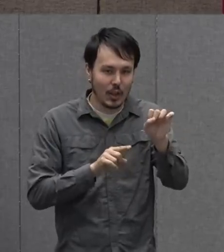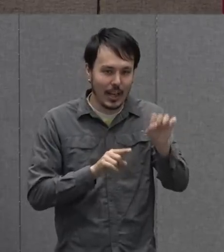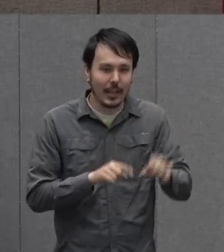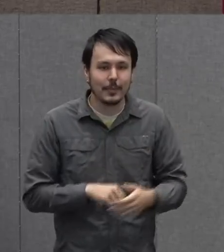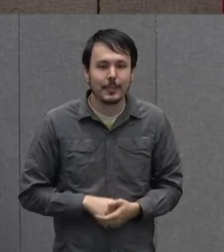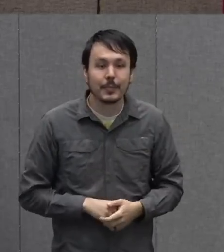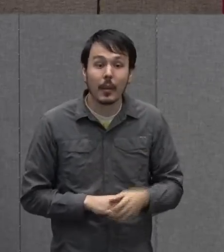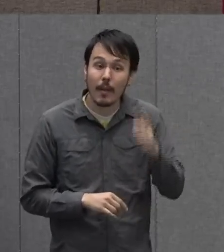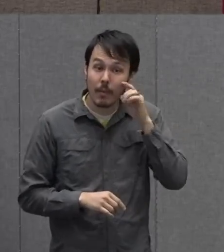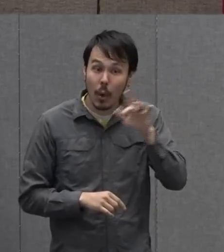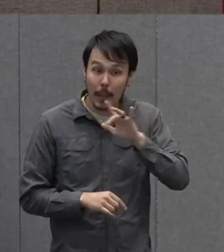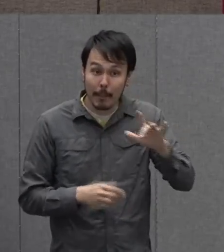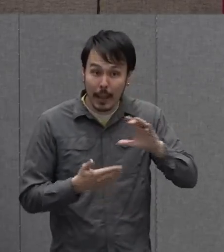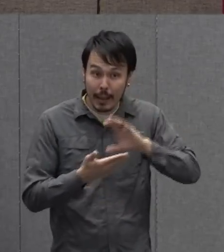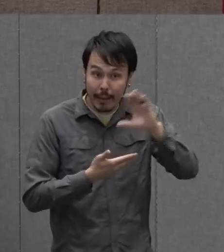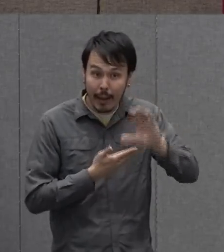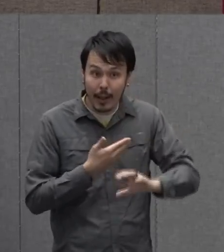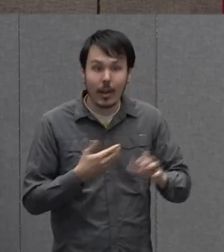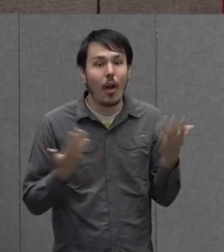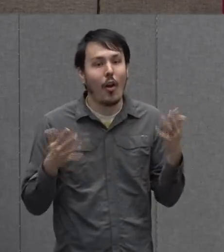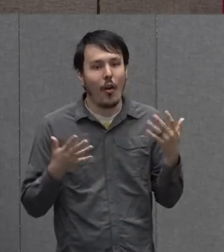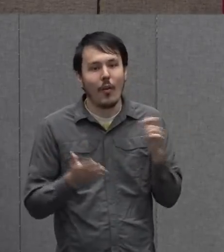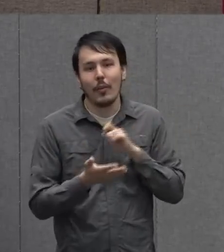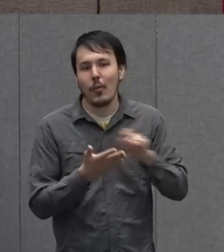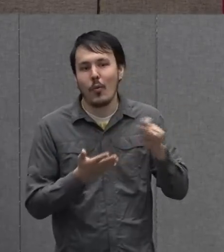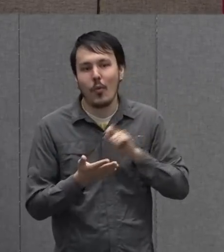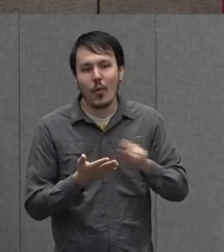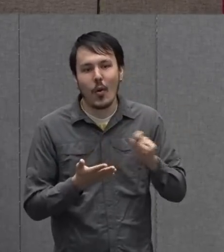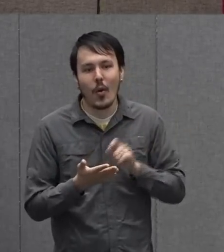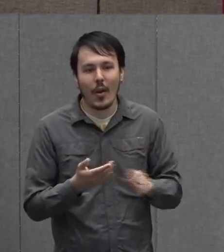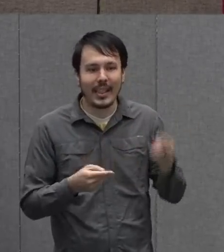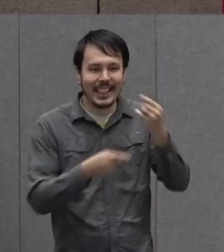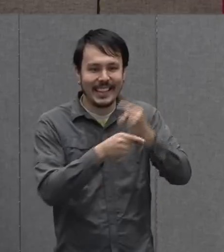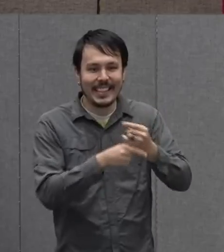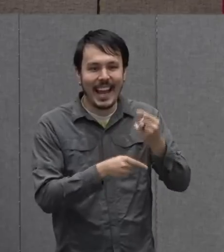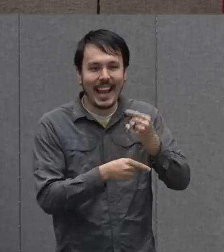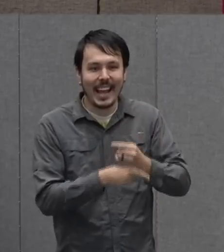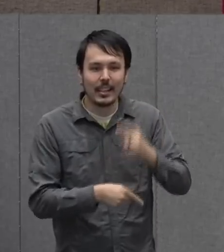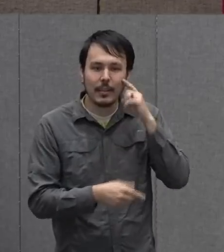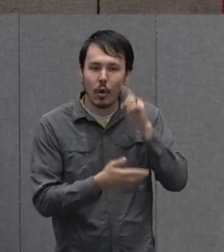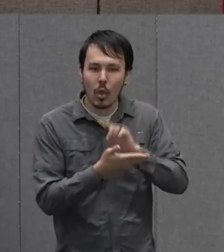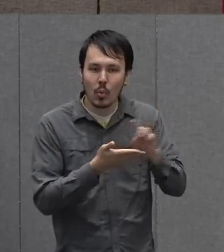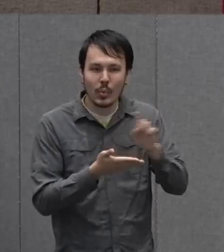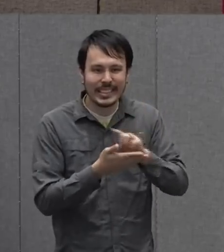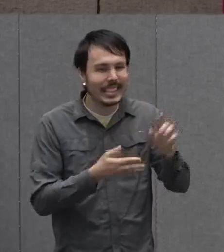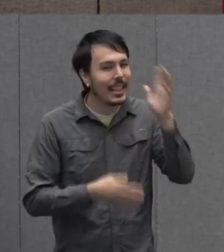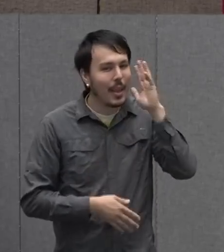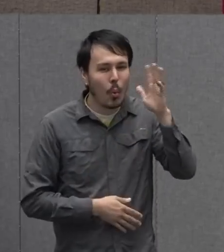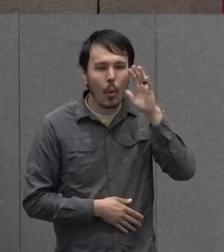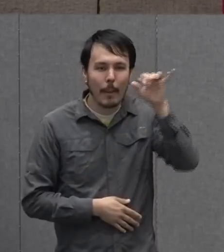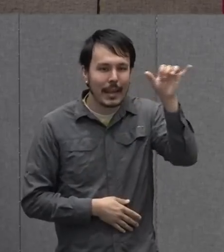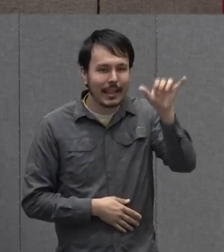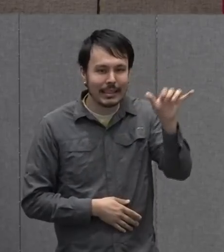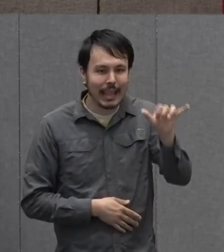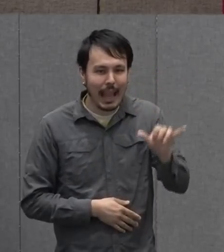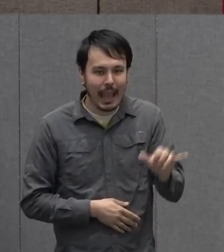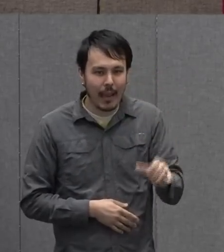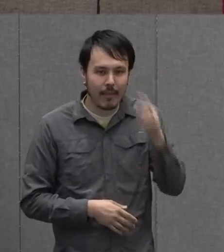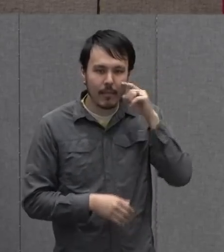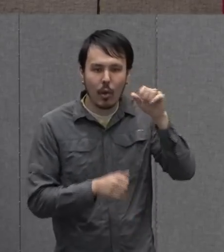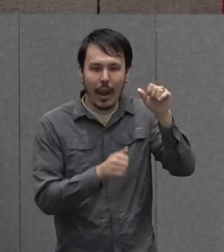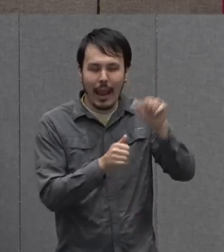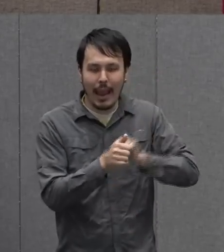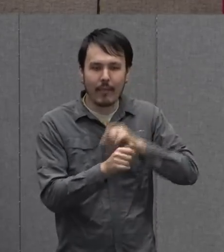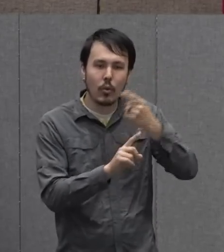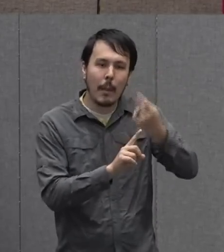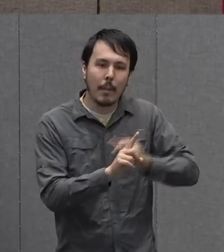calendar, I already wrote the days of the week because those are the same in every month.